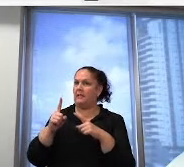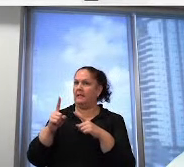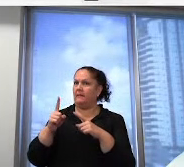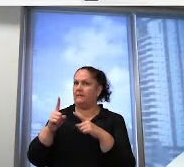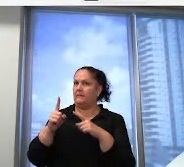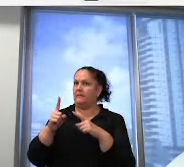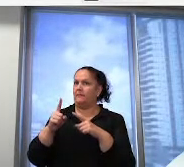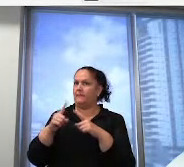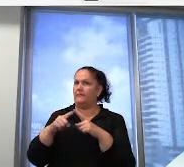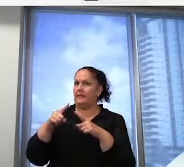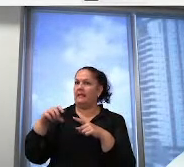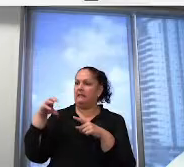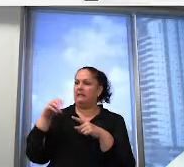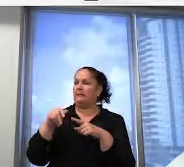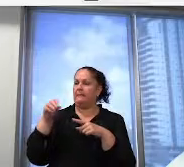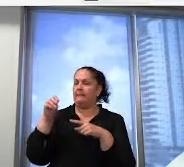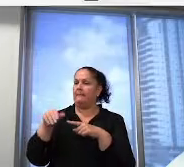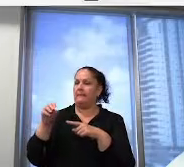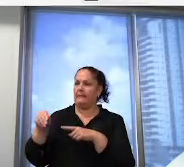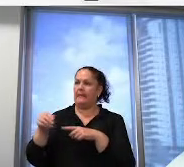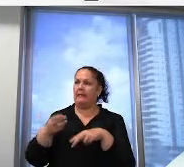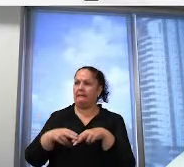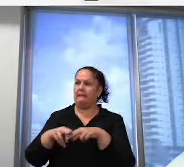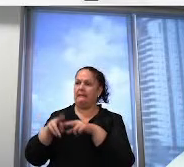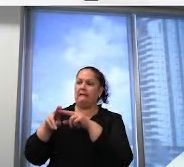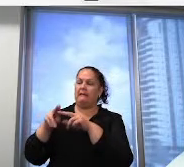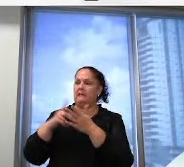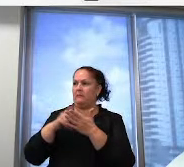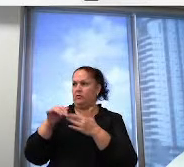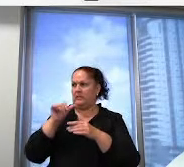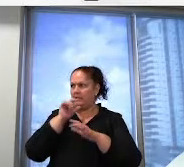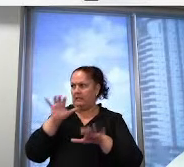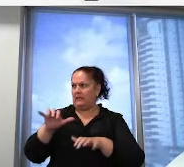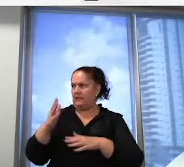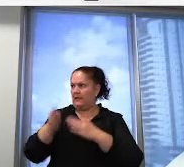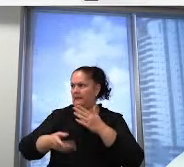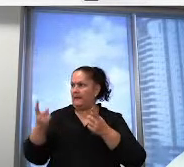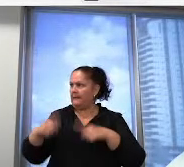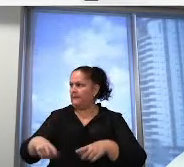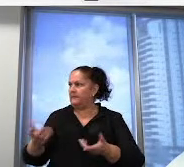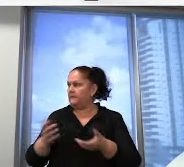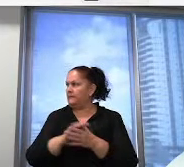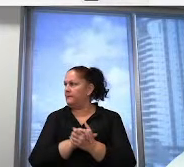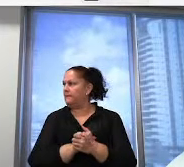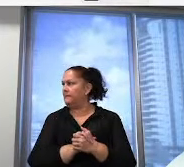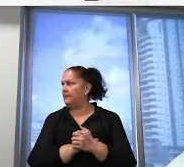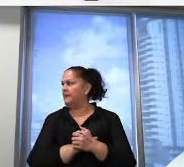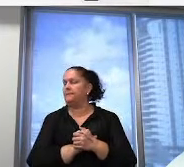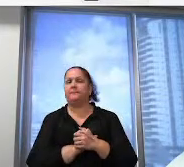sure that the ratepayers aren't paying an increase for a project that's not going to be done?